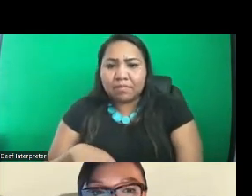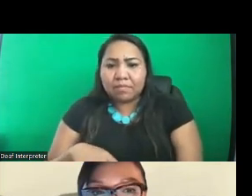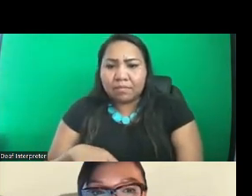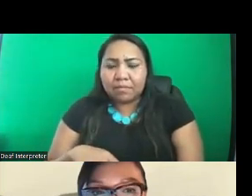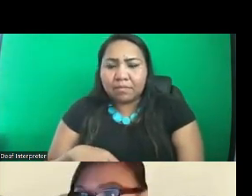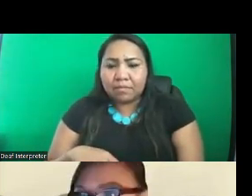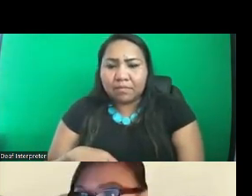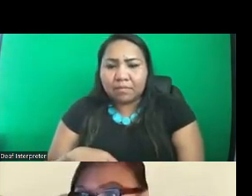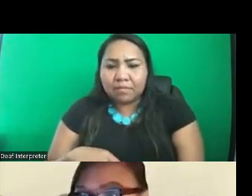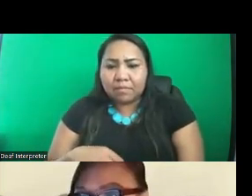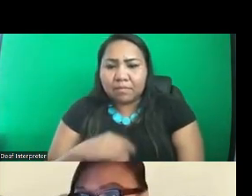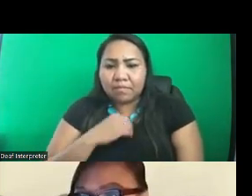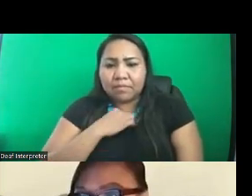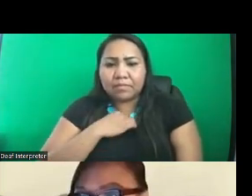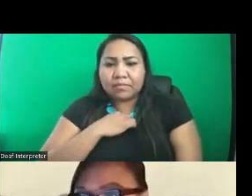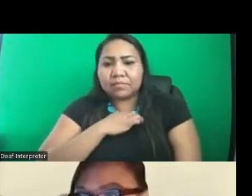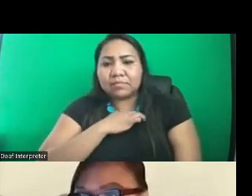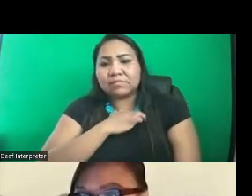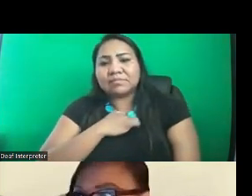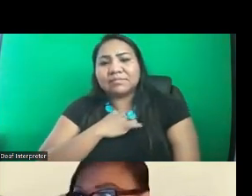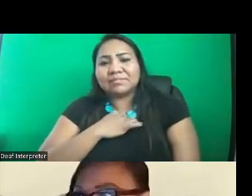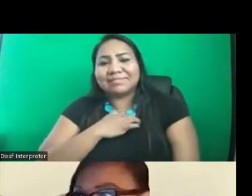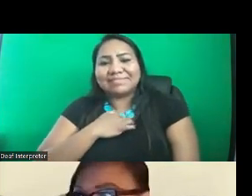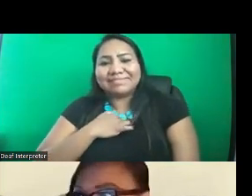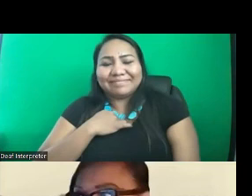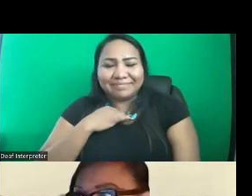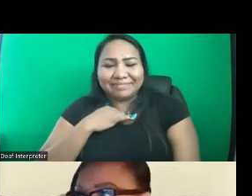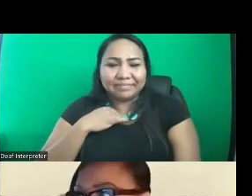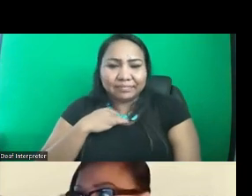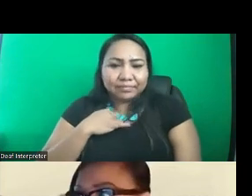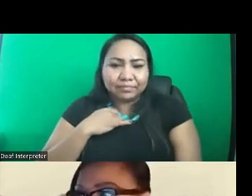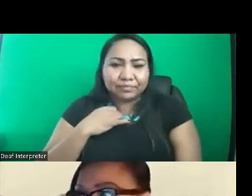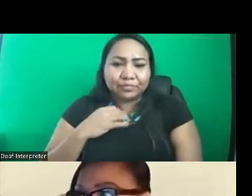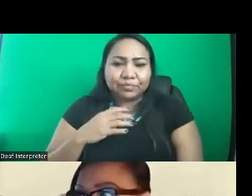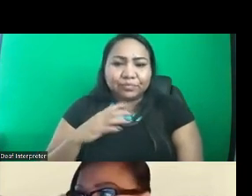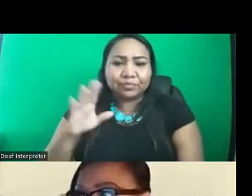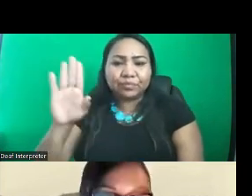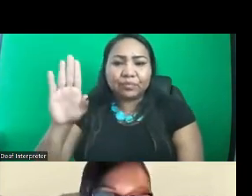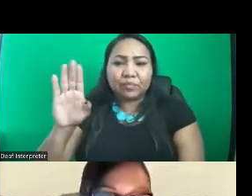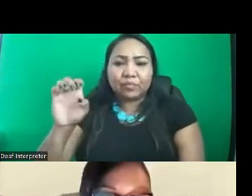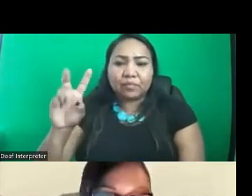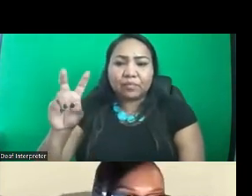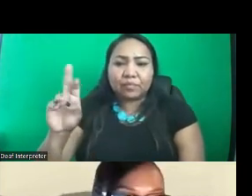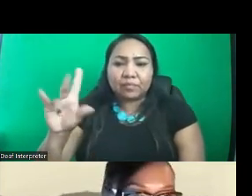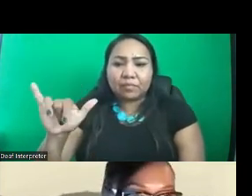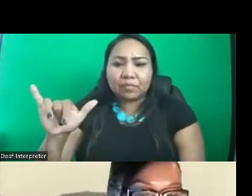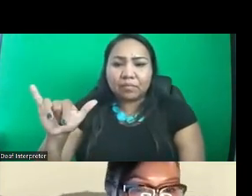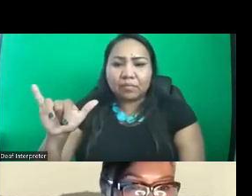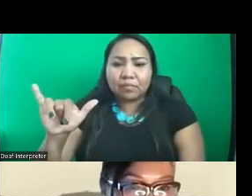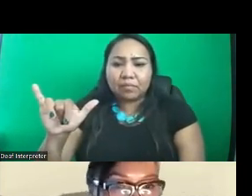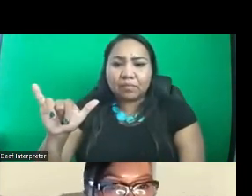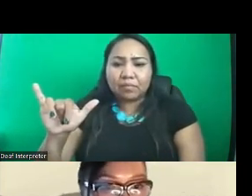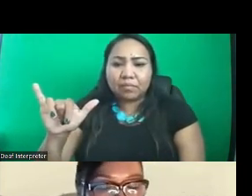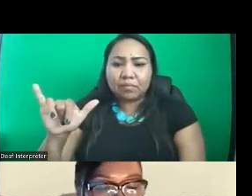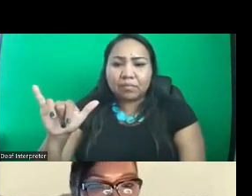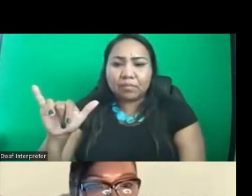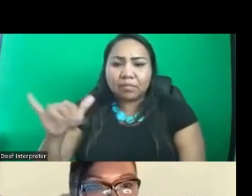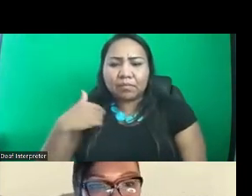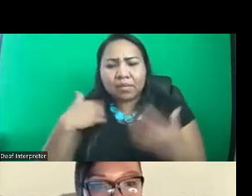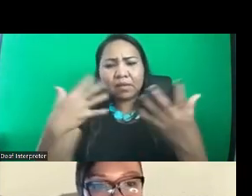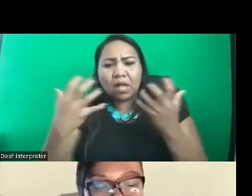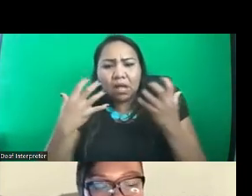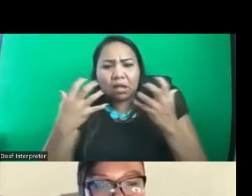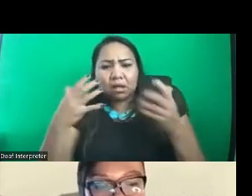do, Beverly. Well, the one I guess I was going to focus on was the